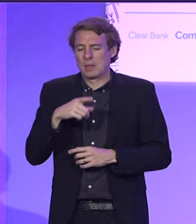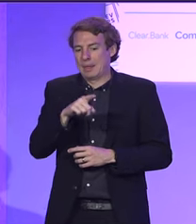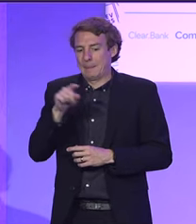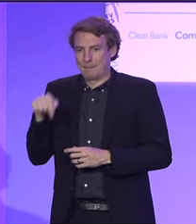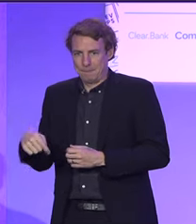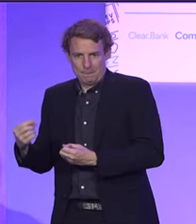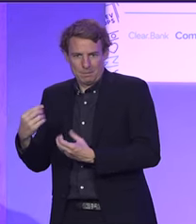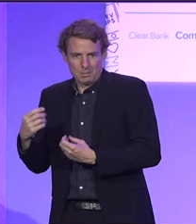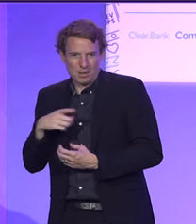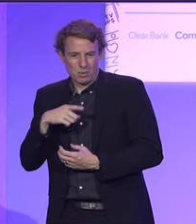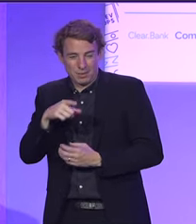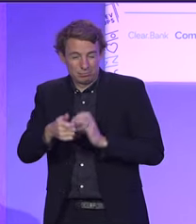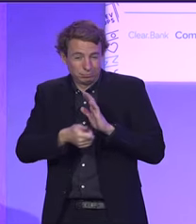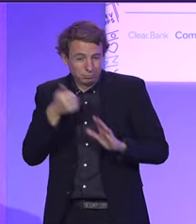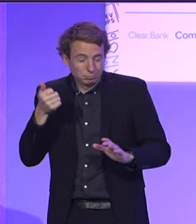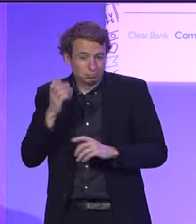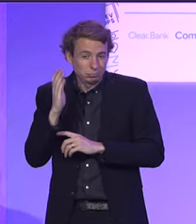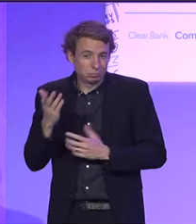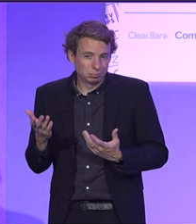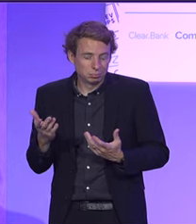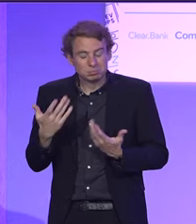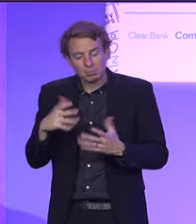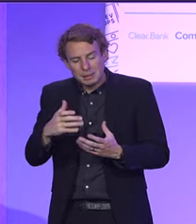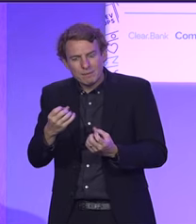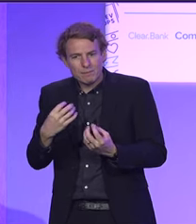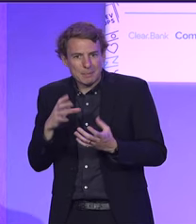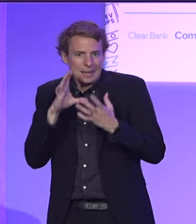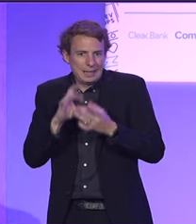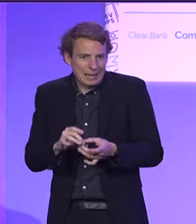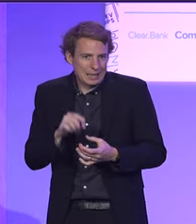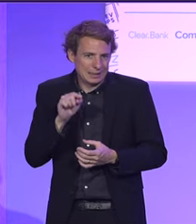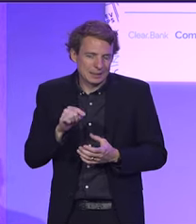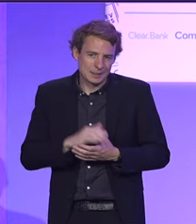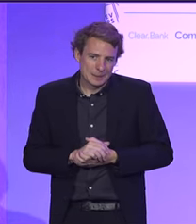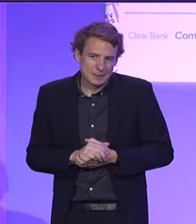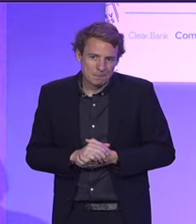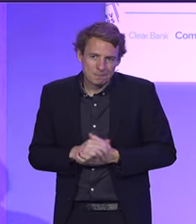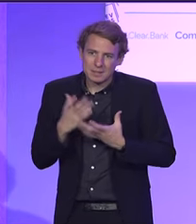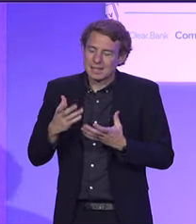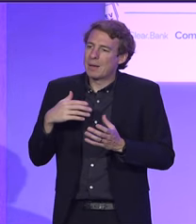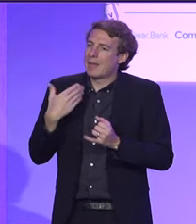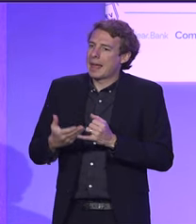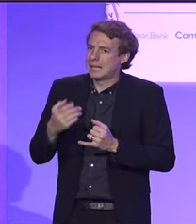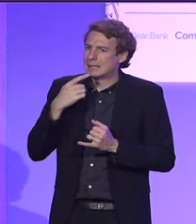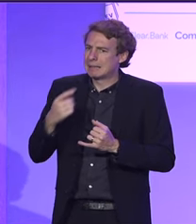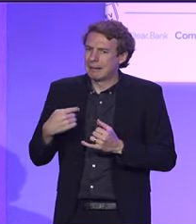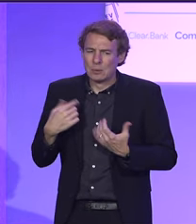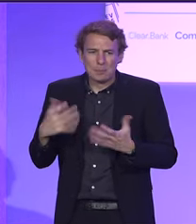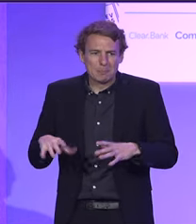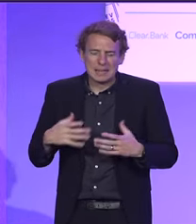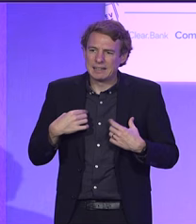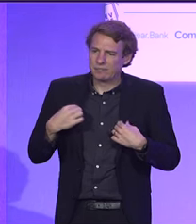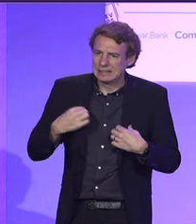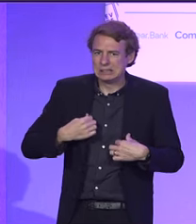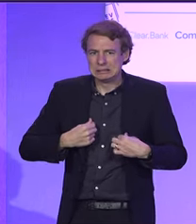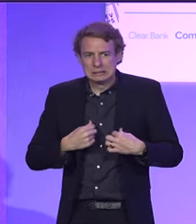first talk, I constantly fidgeted with my clothes. So I got that feedback. Now, I don't go home and go, well, now I'm terrible. I fidget with my clothes. I look like a child. I'm never going to do